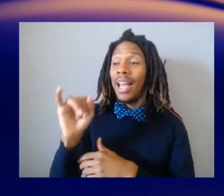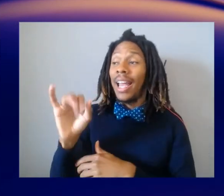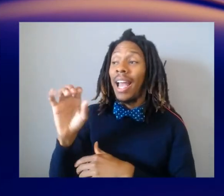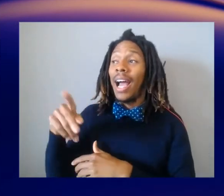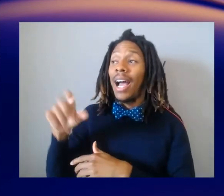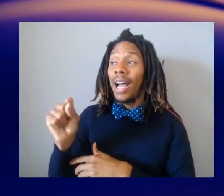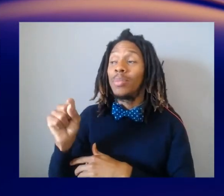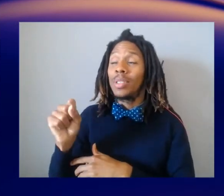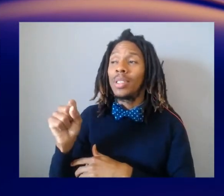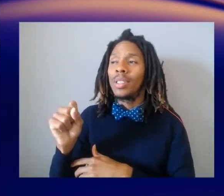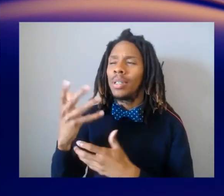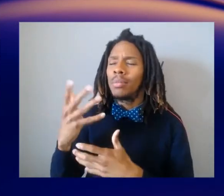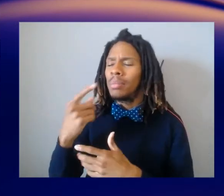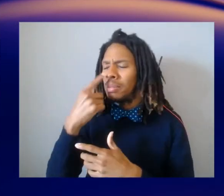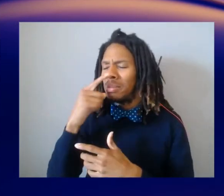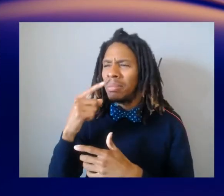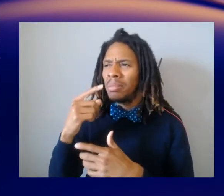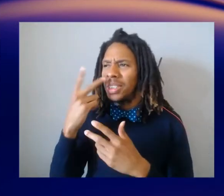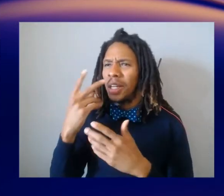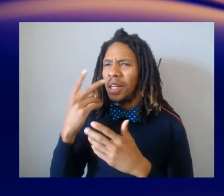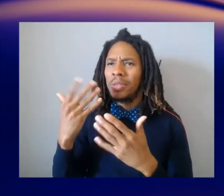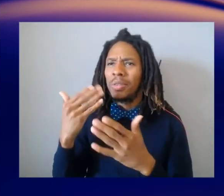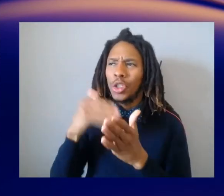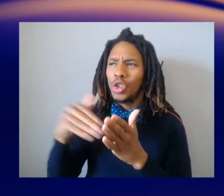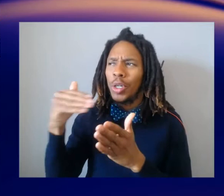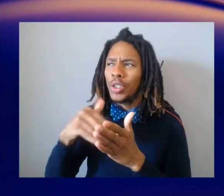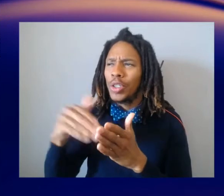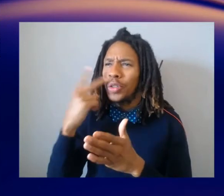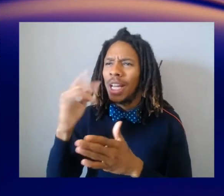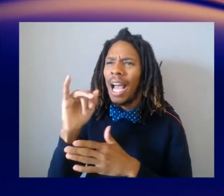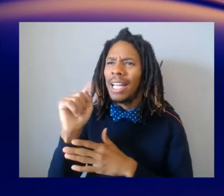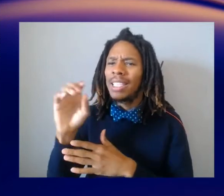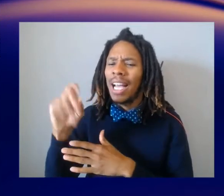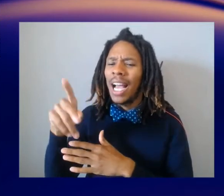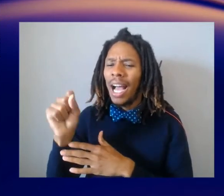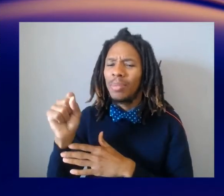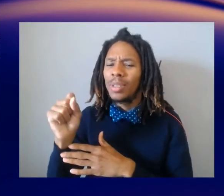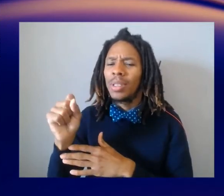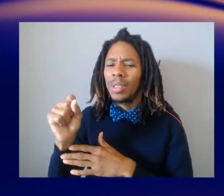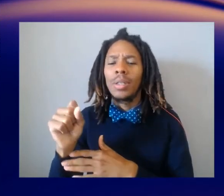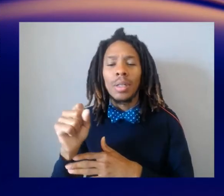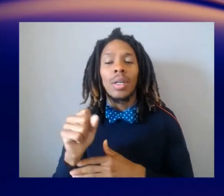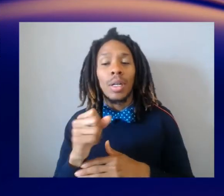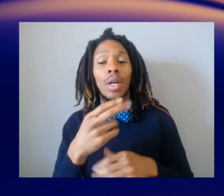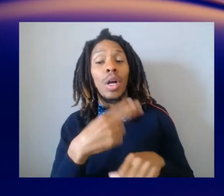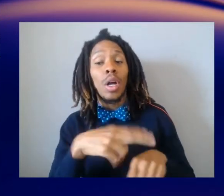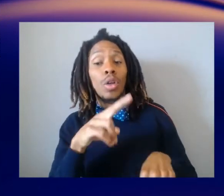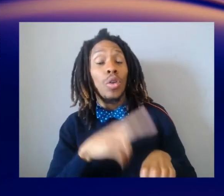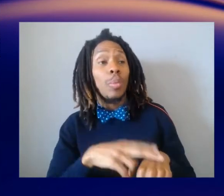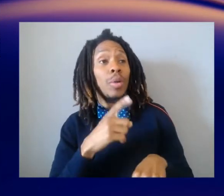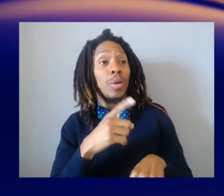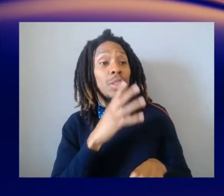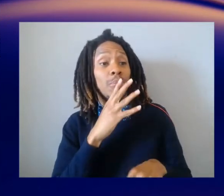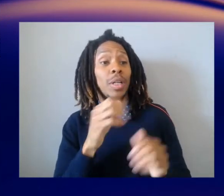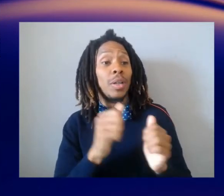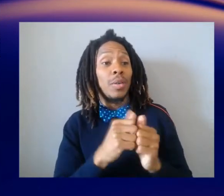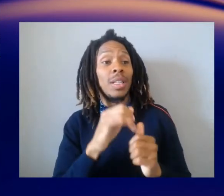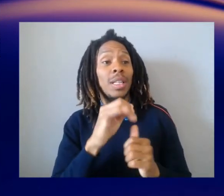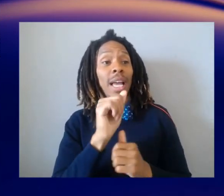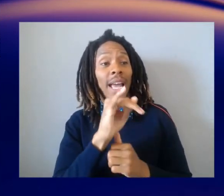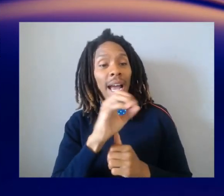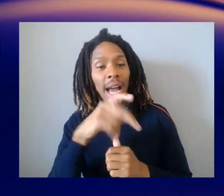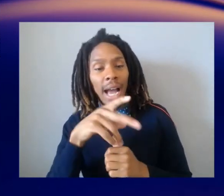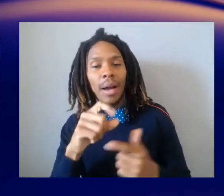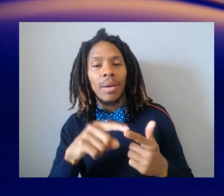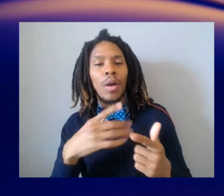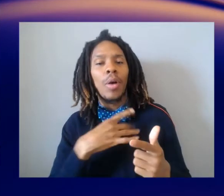tell us what are some of the latest trends you're seeing in IT ops in general? Yeah, sure. So normally when we speak to customers about IT ops and AIOps, we like getting